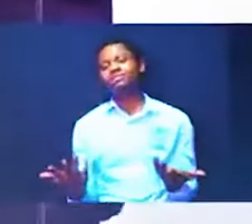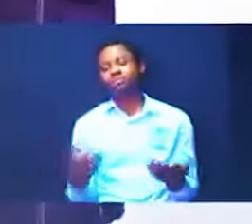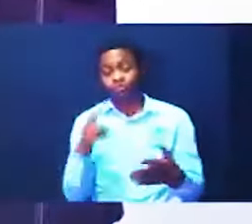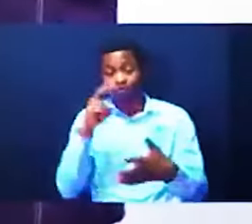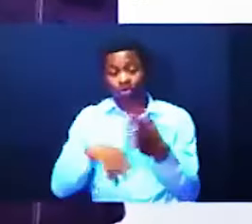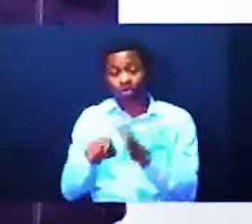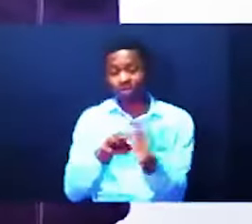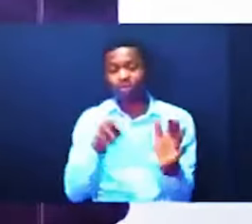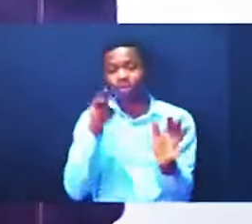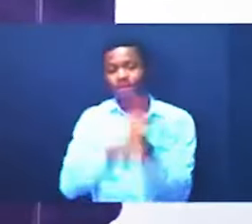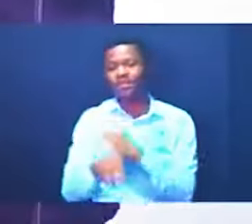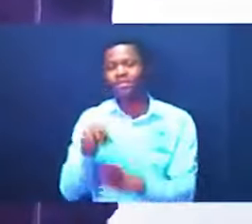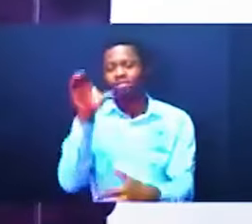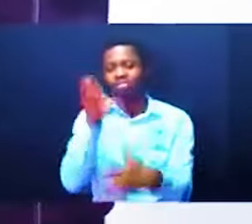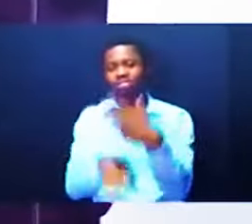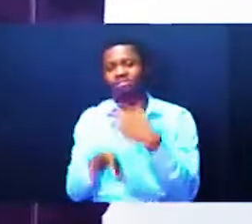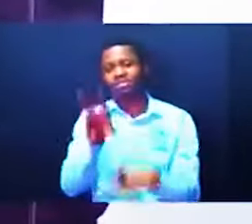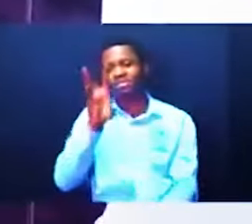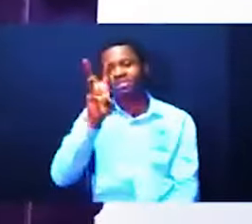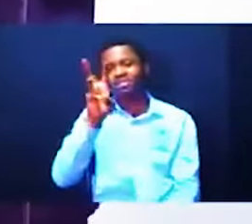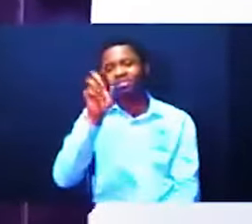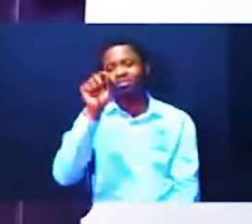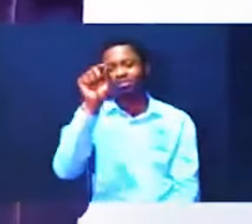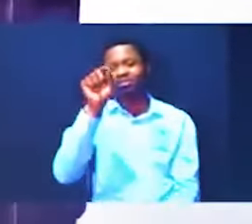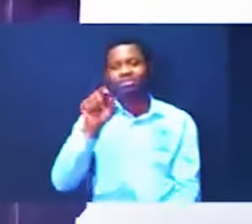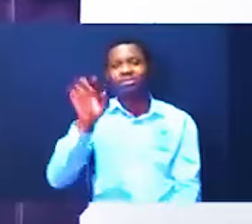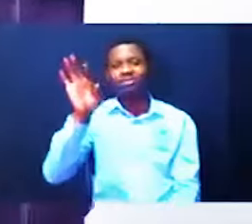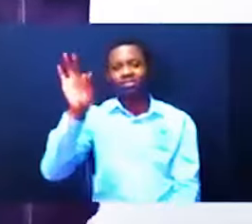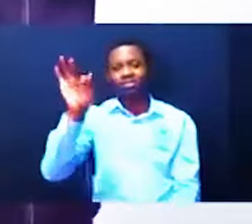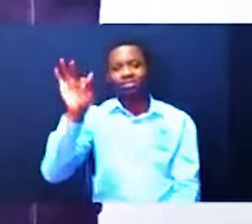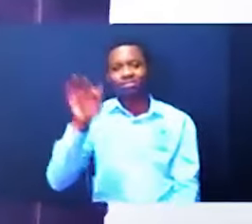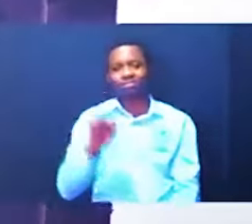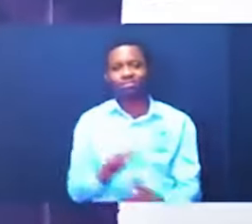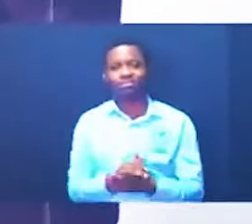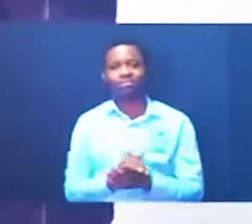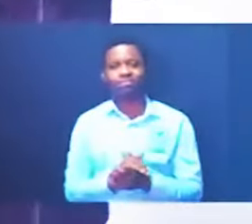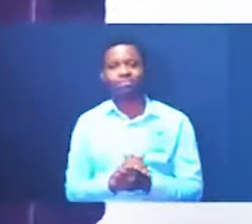There is a word